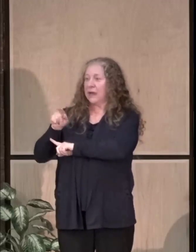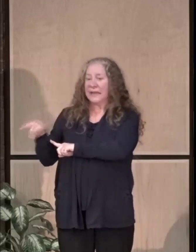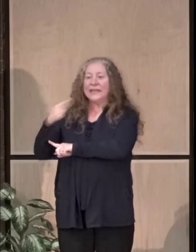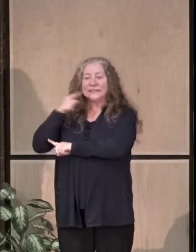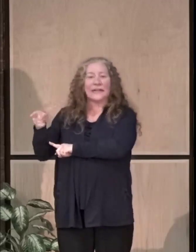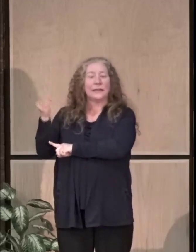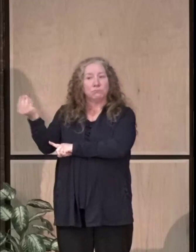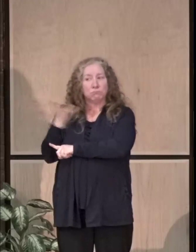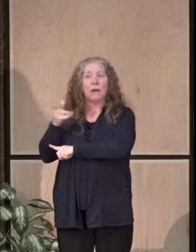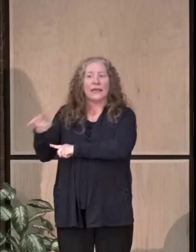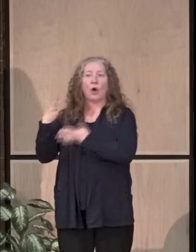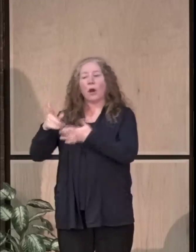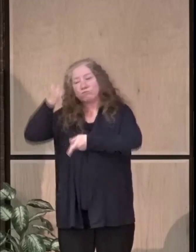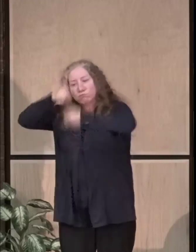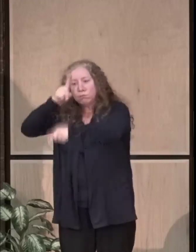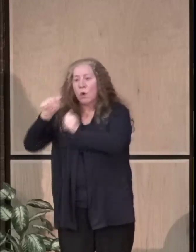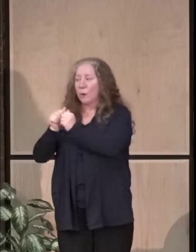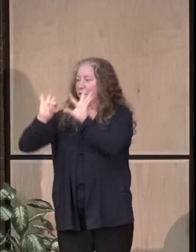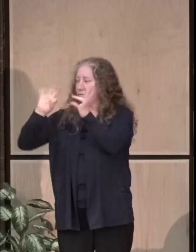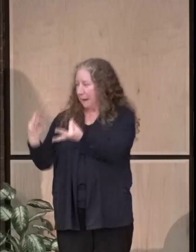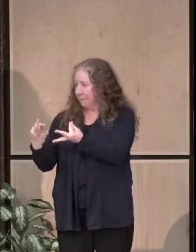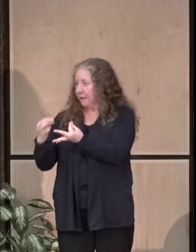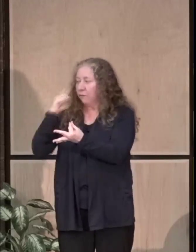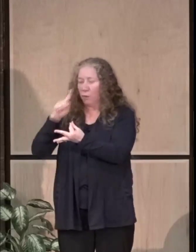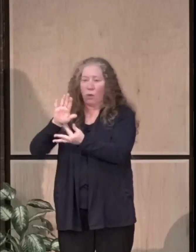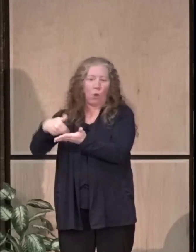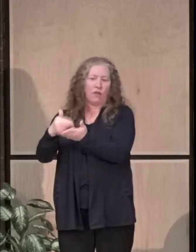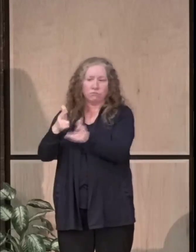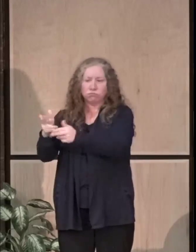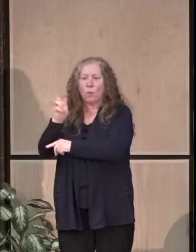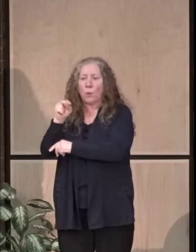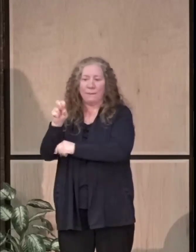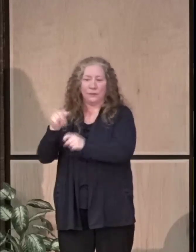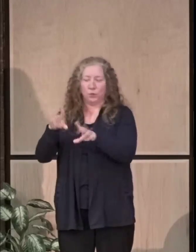with the family to have the weapons removed.